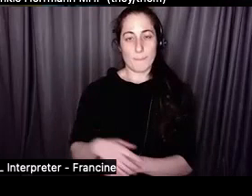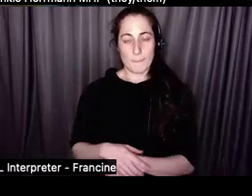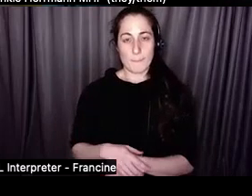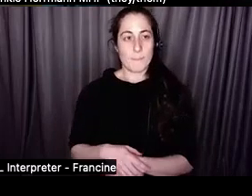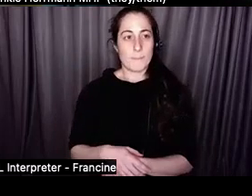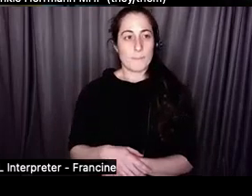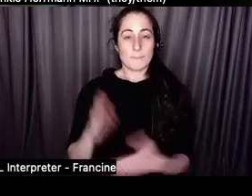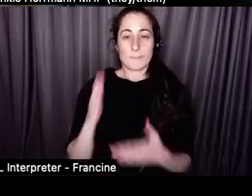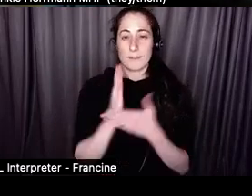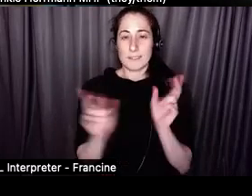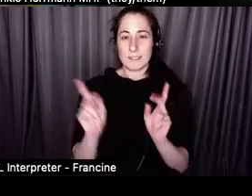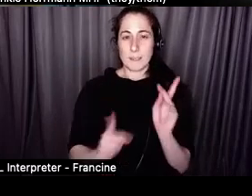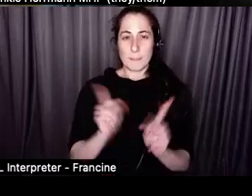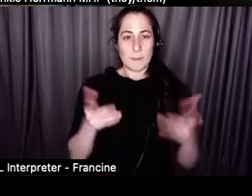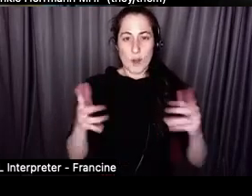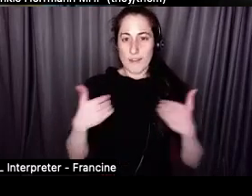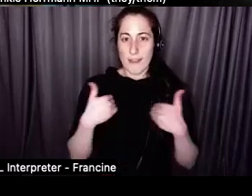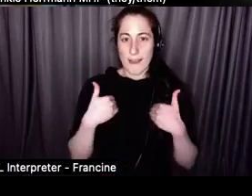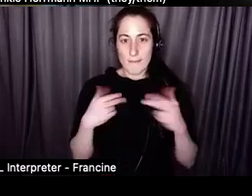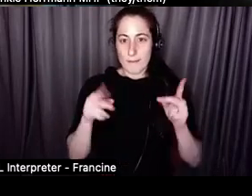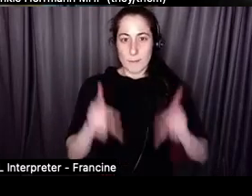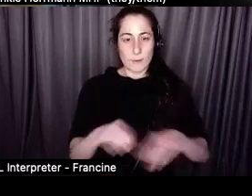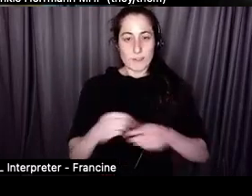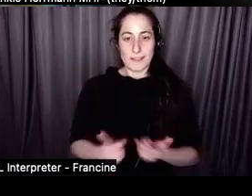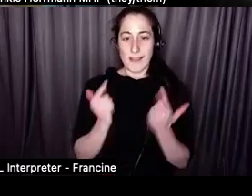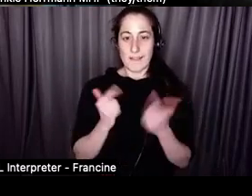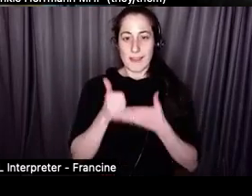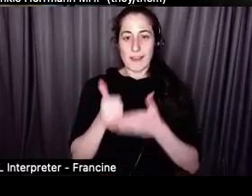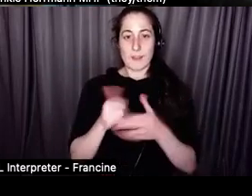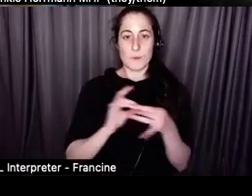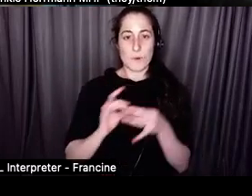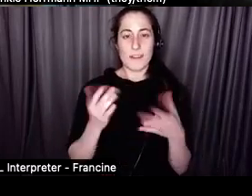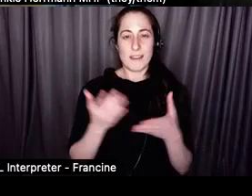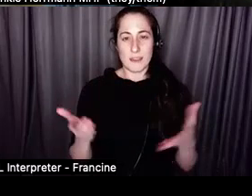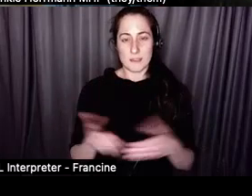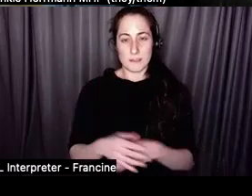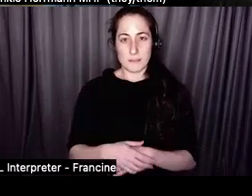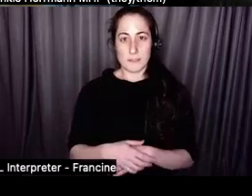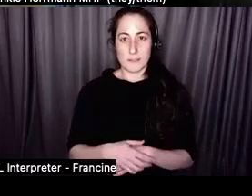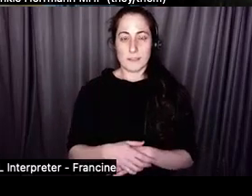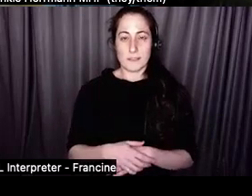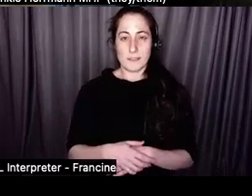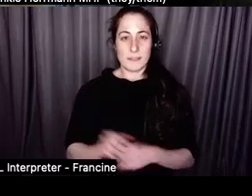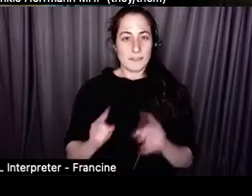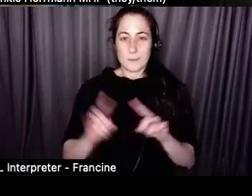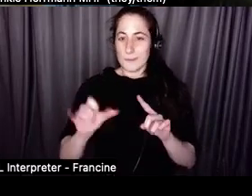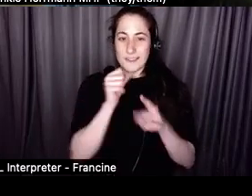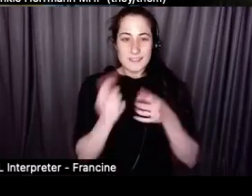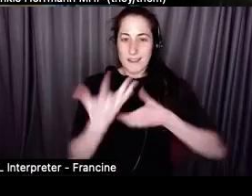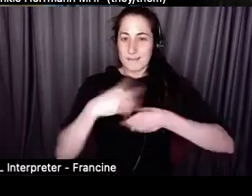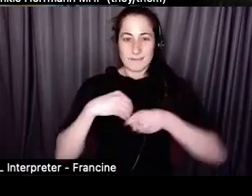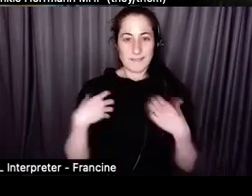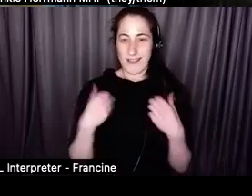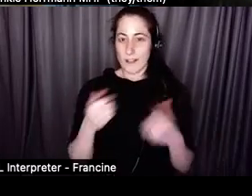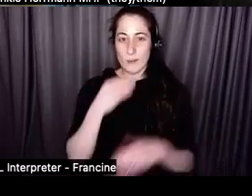Some people already have somebody in their life that helps them coordinate things, but it's not part of a health home. Those